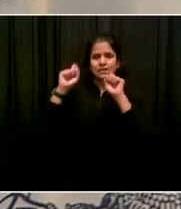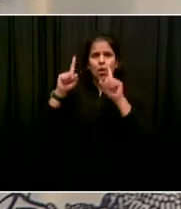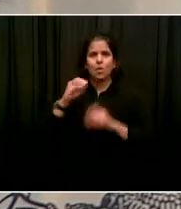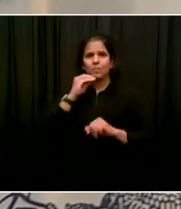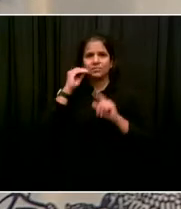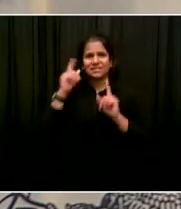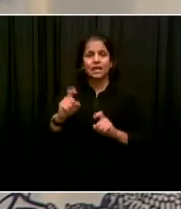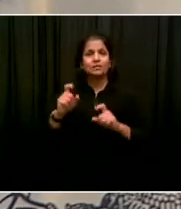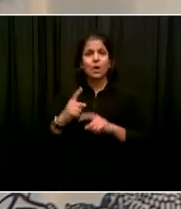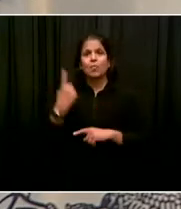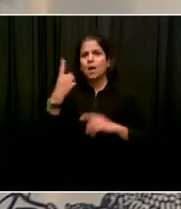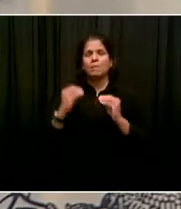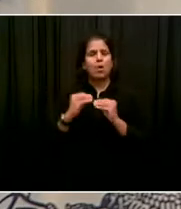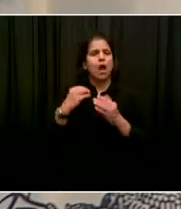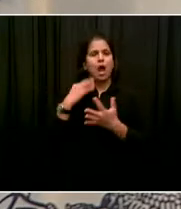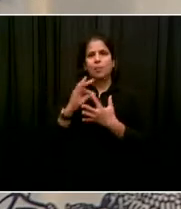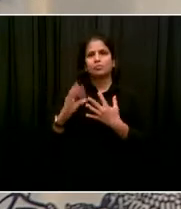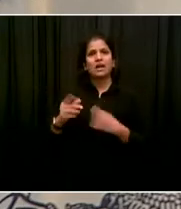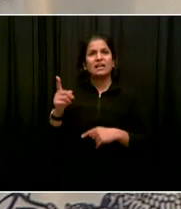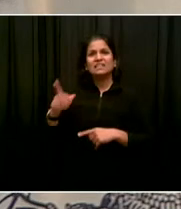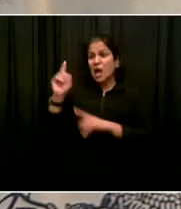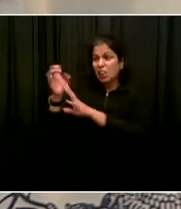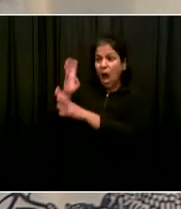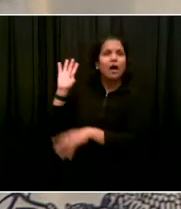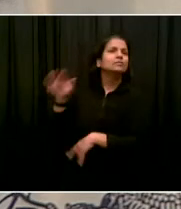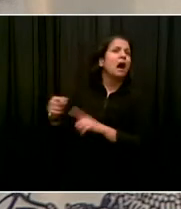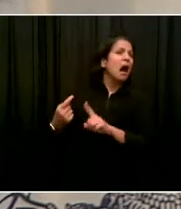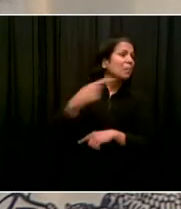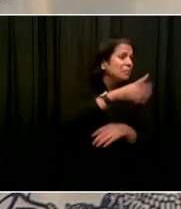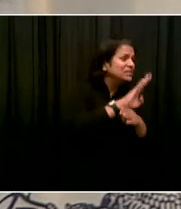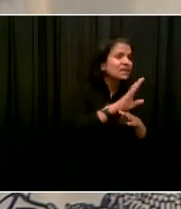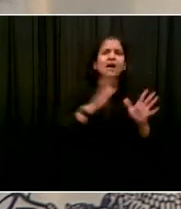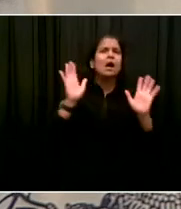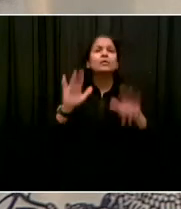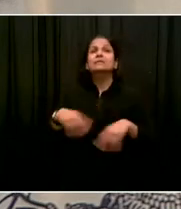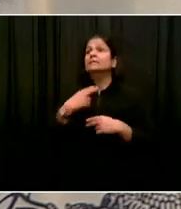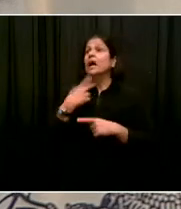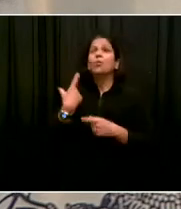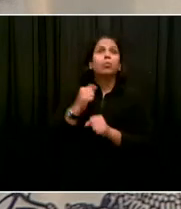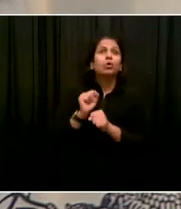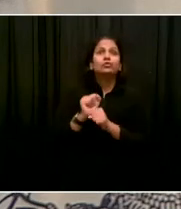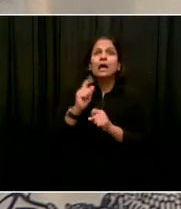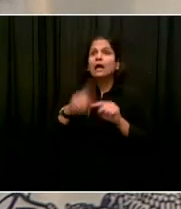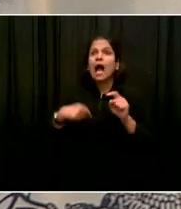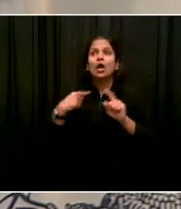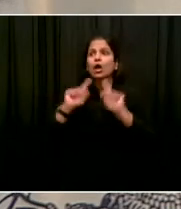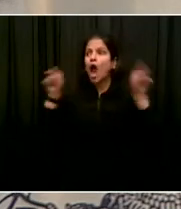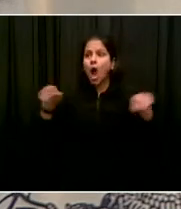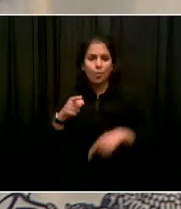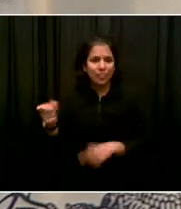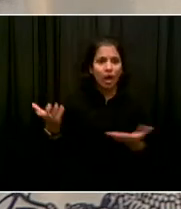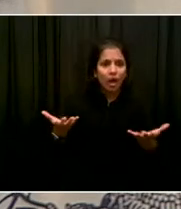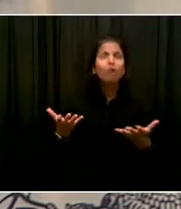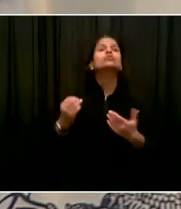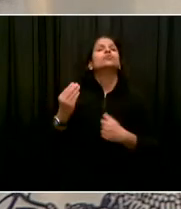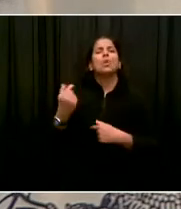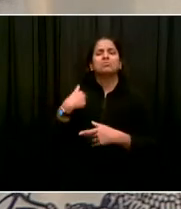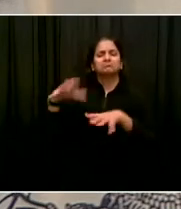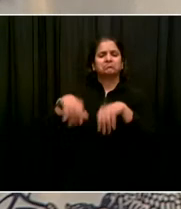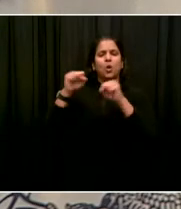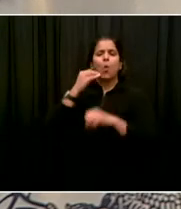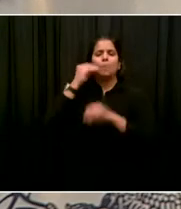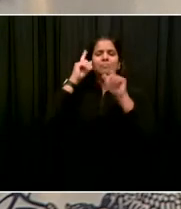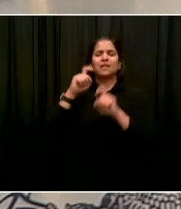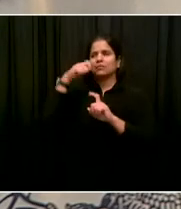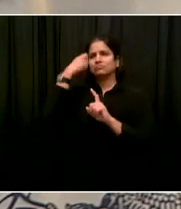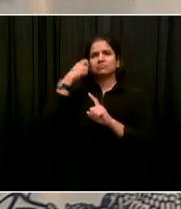We just haven't had that supply. As I've said, we've tried to get it from the private market. We tried to get it from government. It hasn't been here yet. We really, really need it, and we